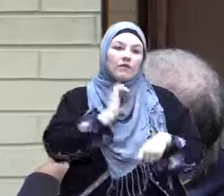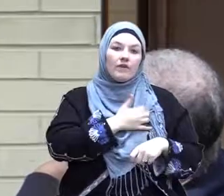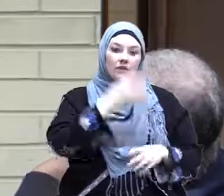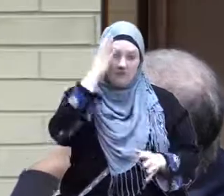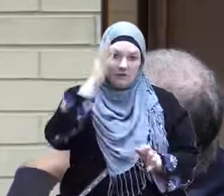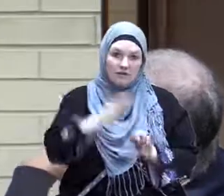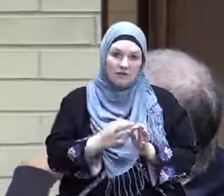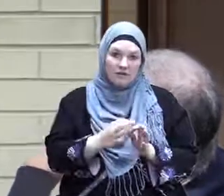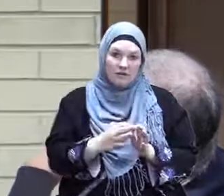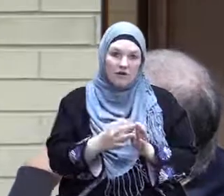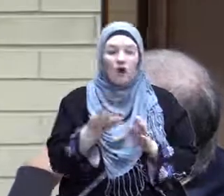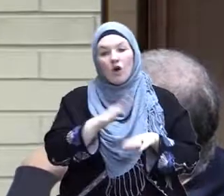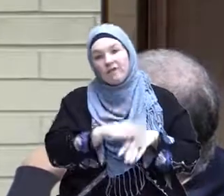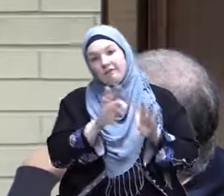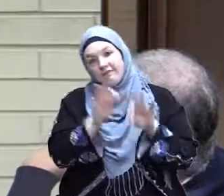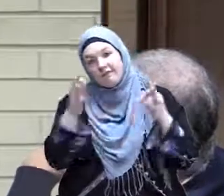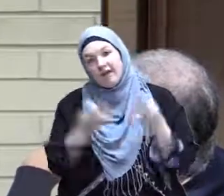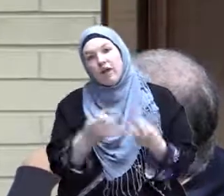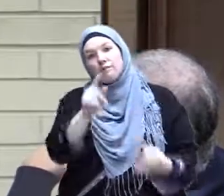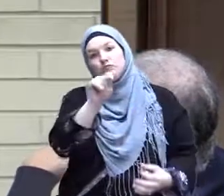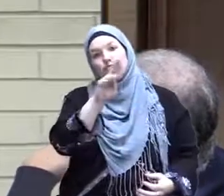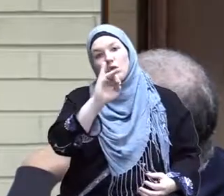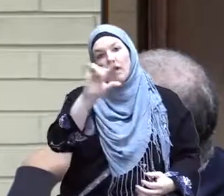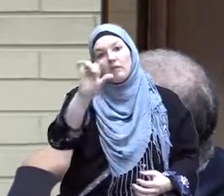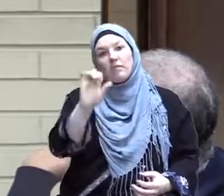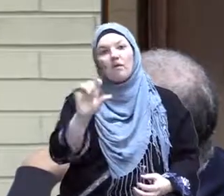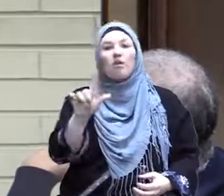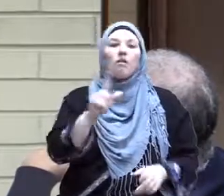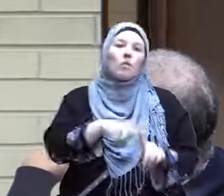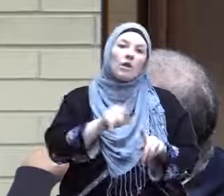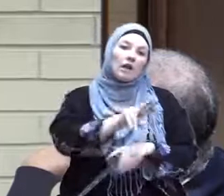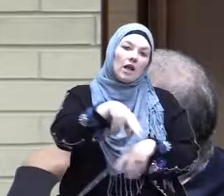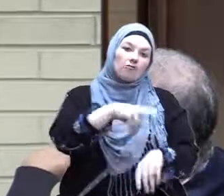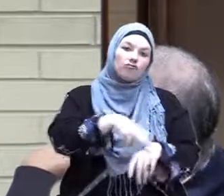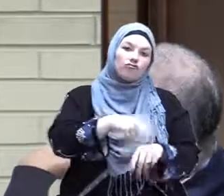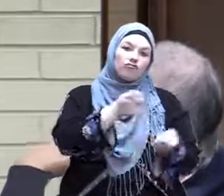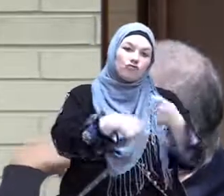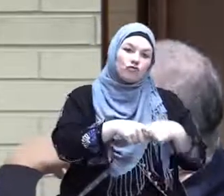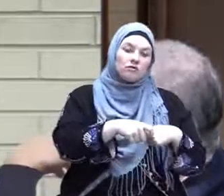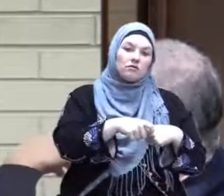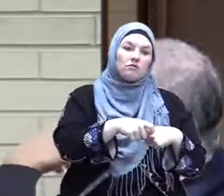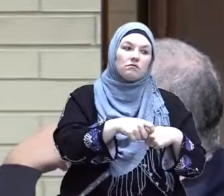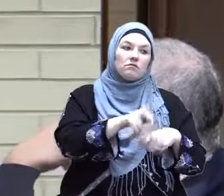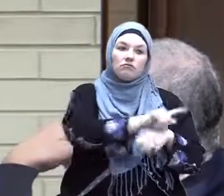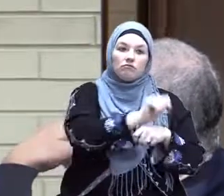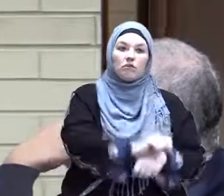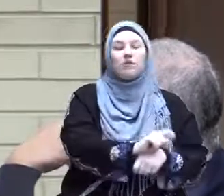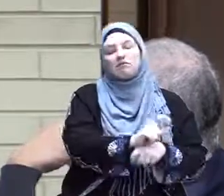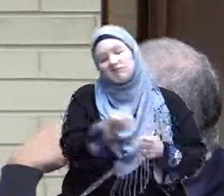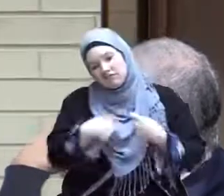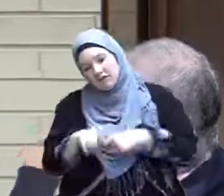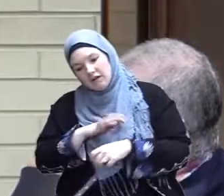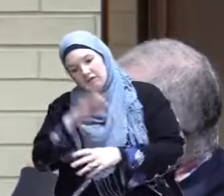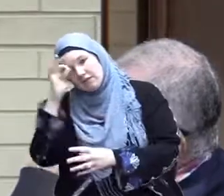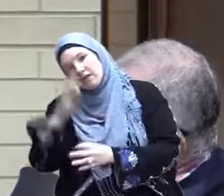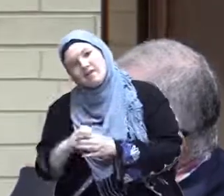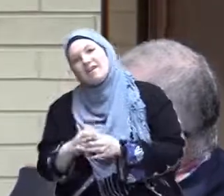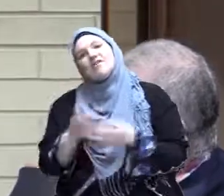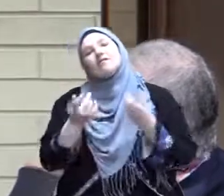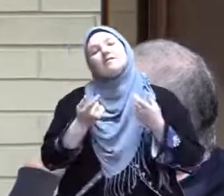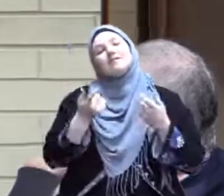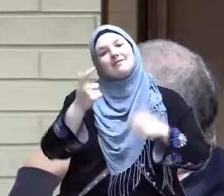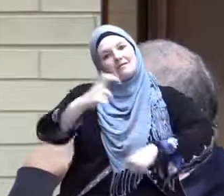faith, on family, tribal, or national traditions as substitute to our faith. It is time to